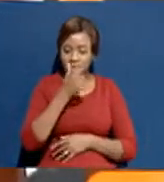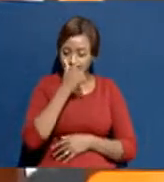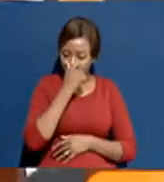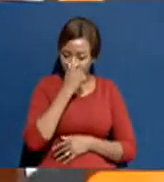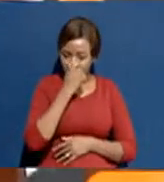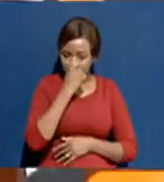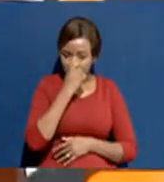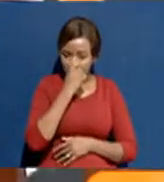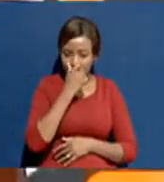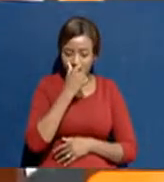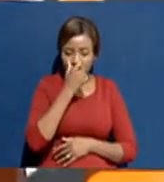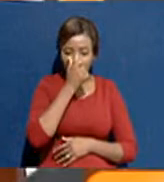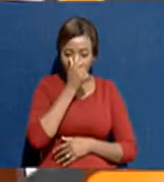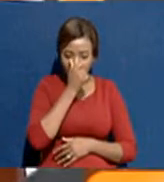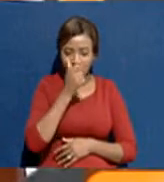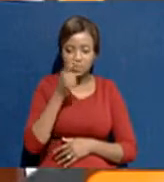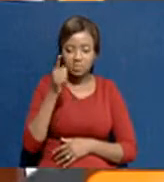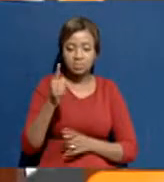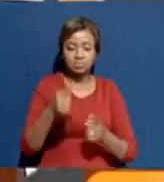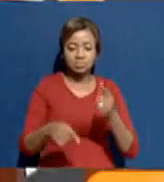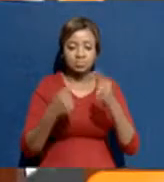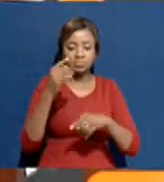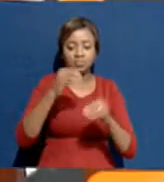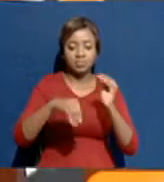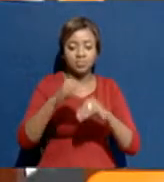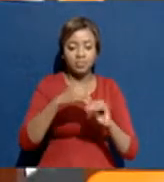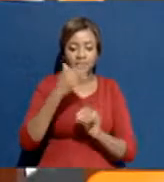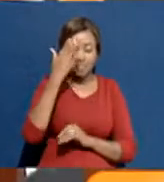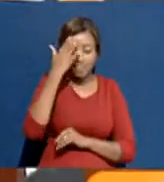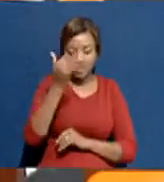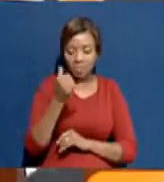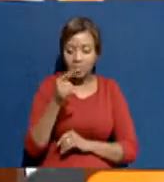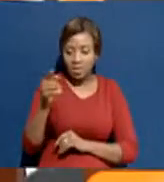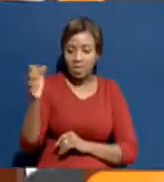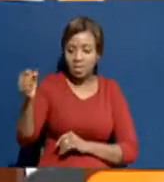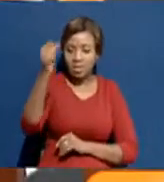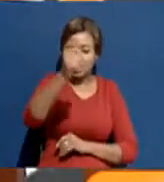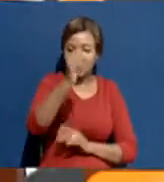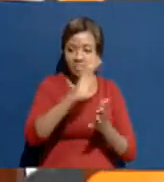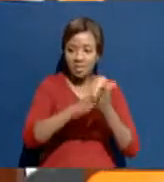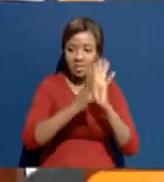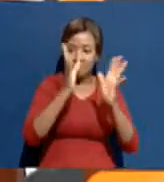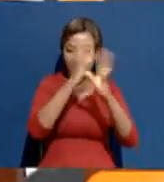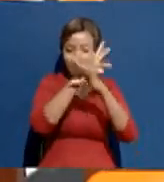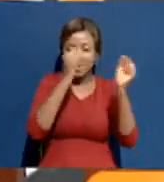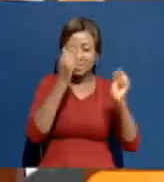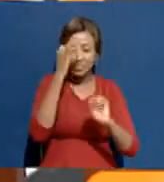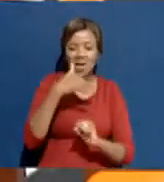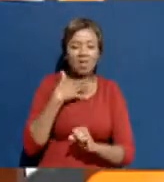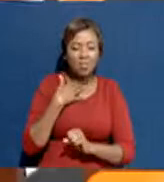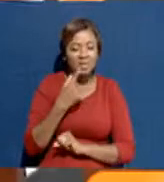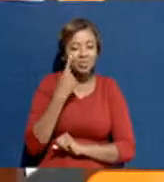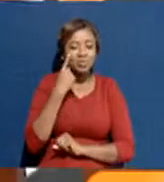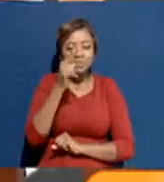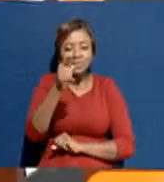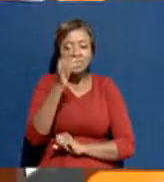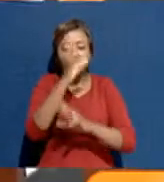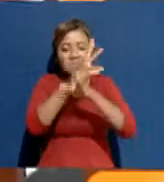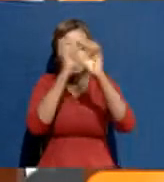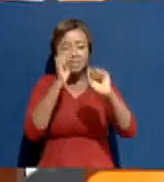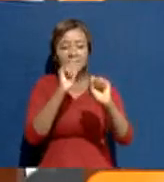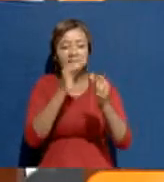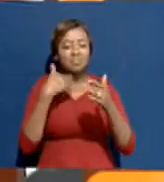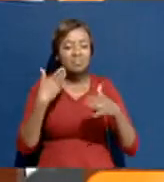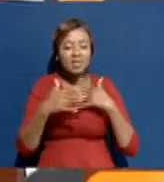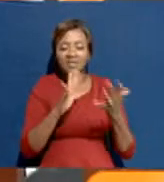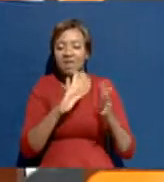president, because we needed to test his presidency. But of course, as a